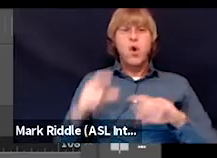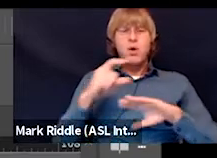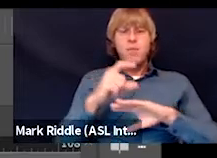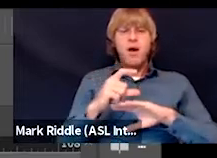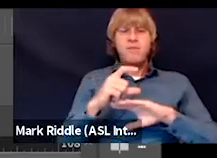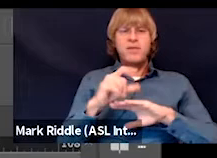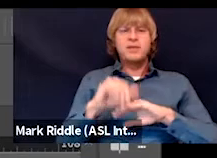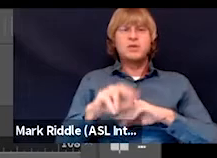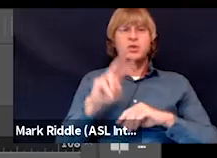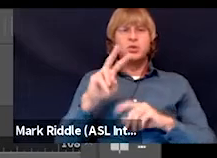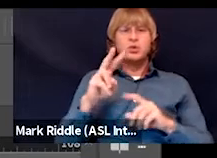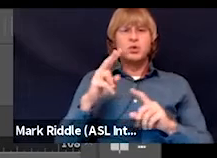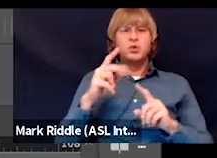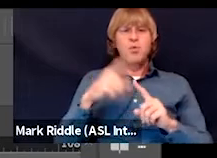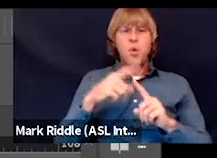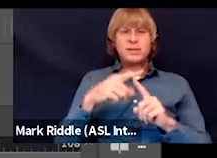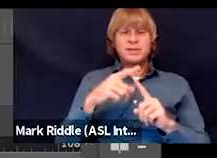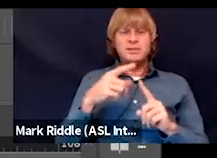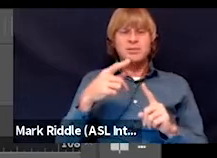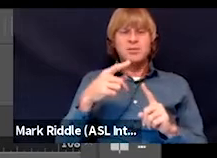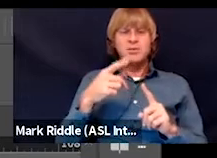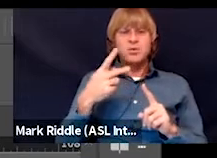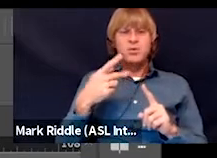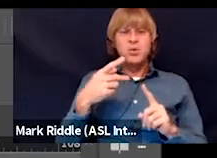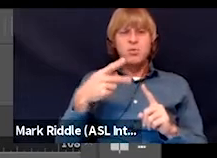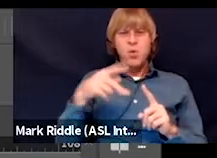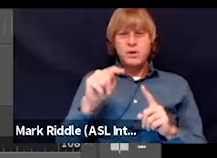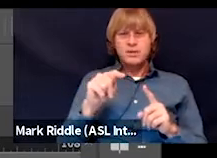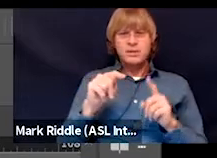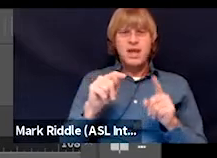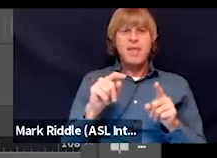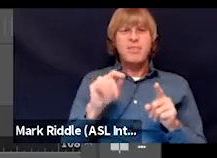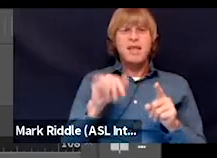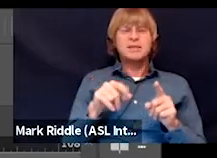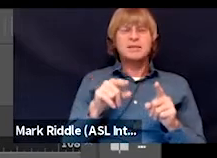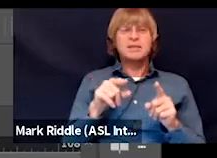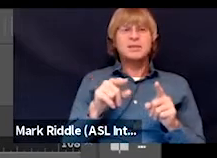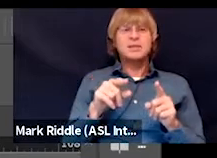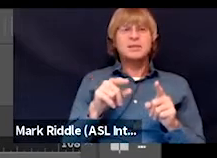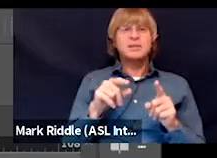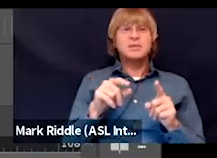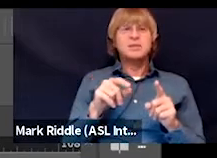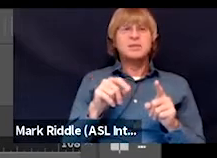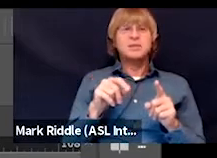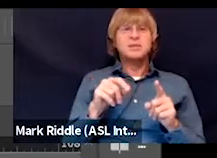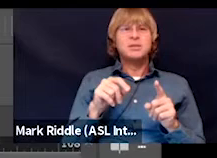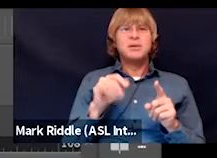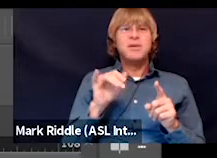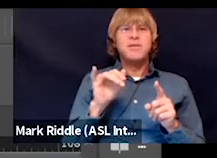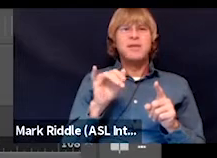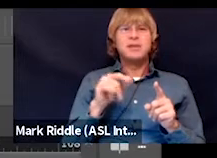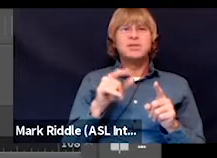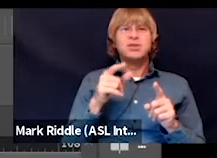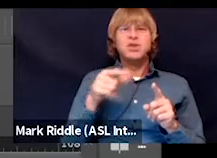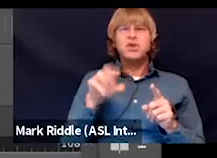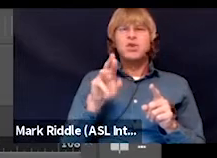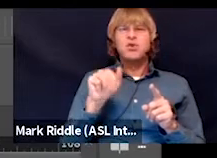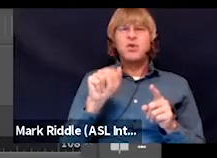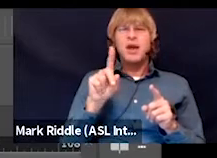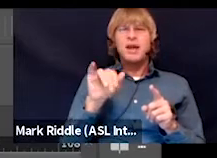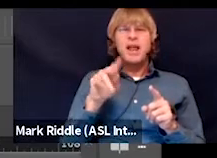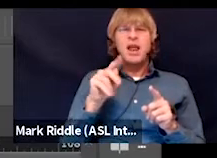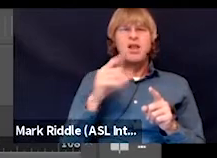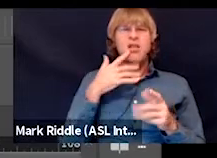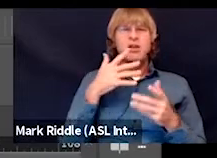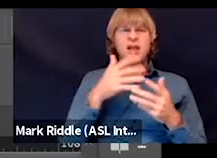2 points. And it is the gradient color. I made it go